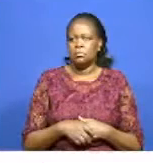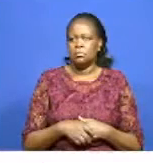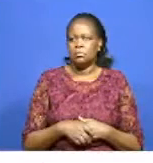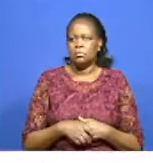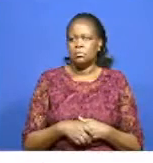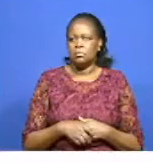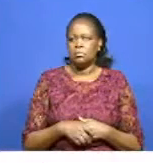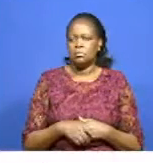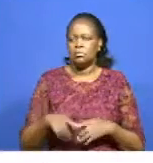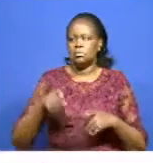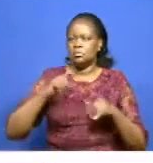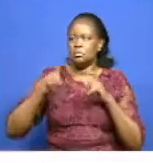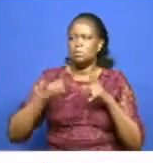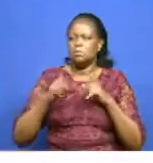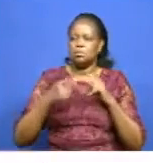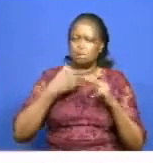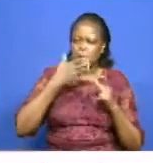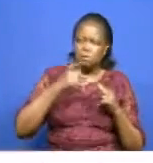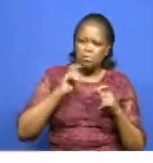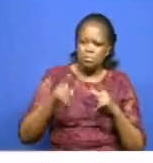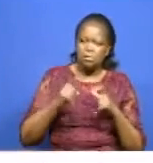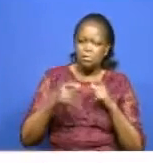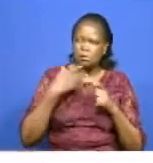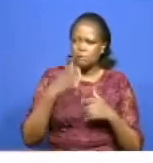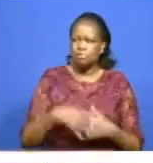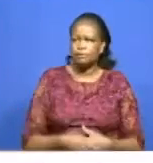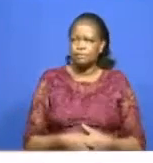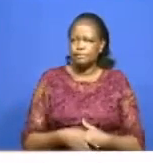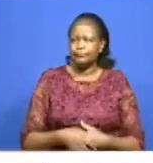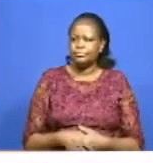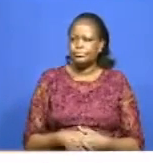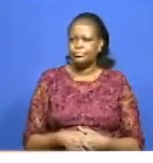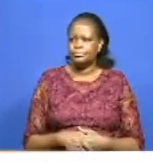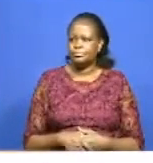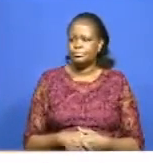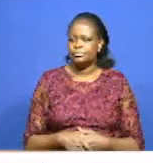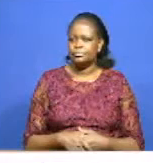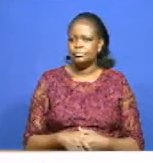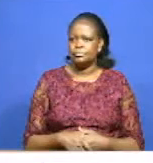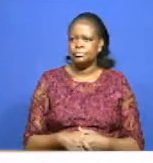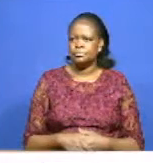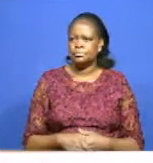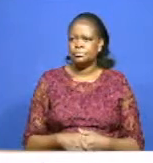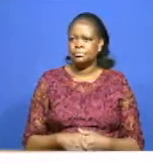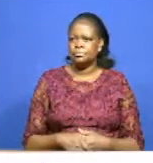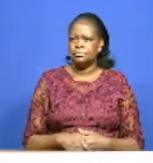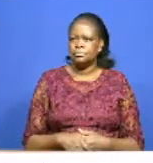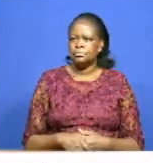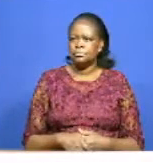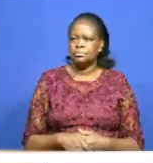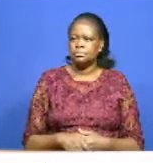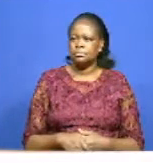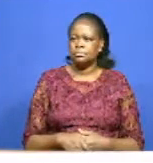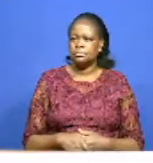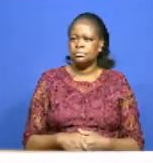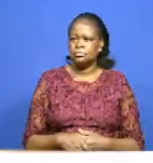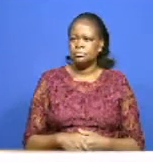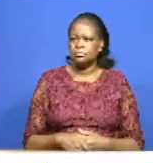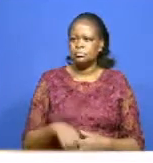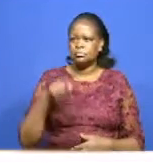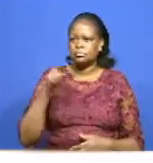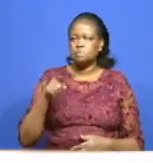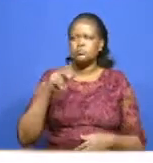15 left one you're talking about, is it a national representation or just a Nairobi? It is a